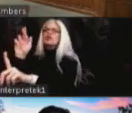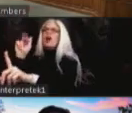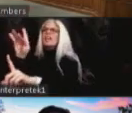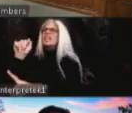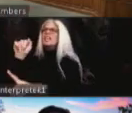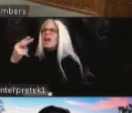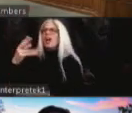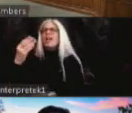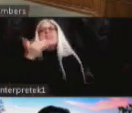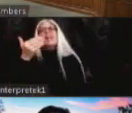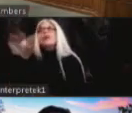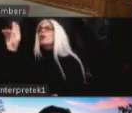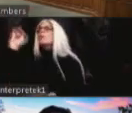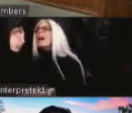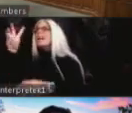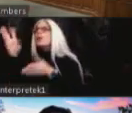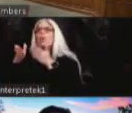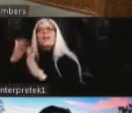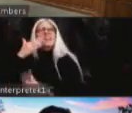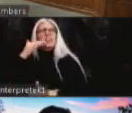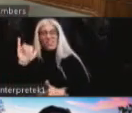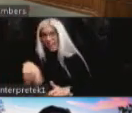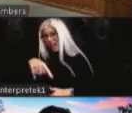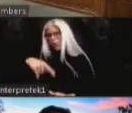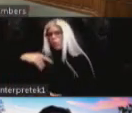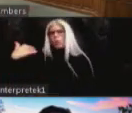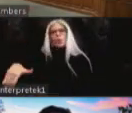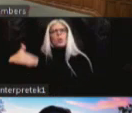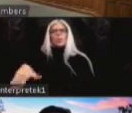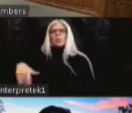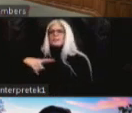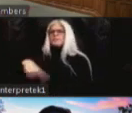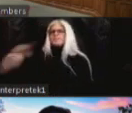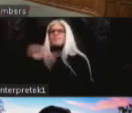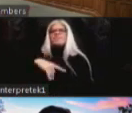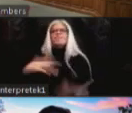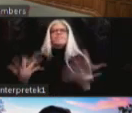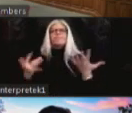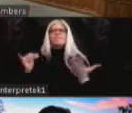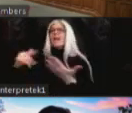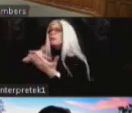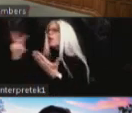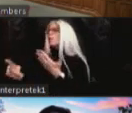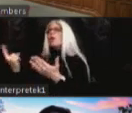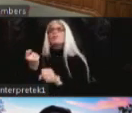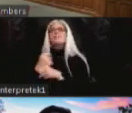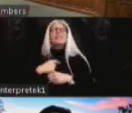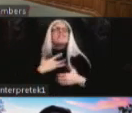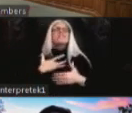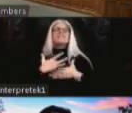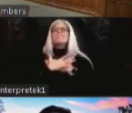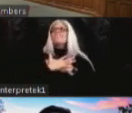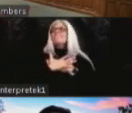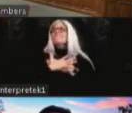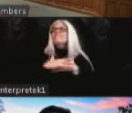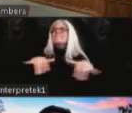other partners. This is another one of those, programs that makes my heart happy. I'm so thrilled that you all